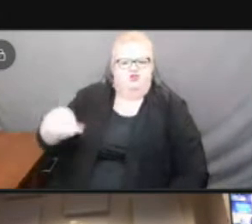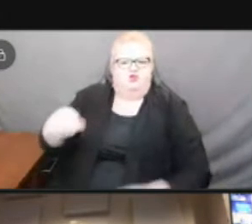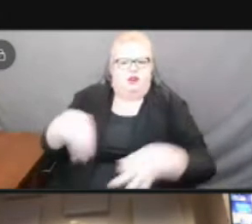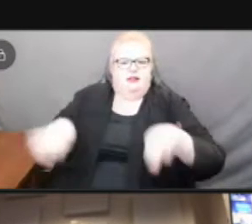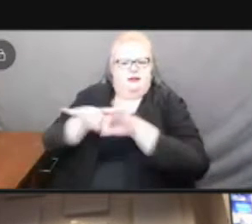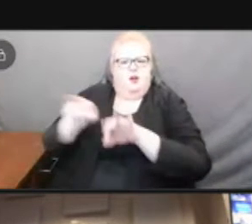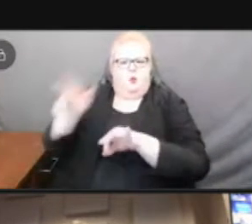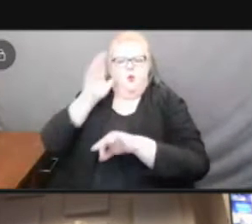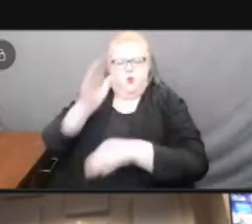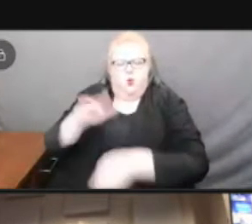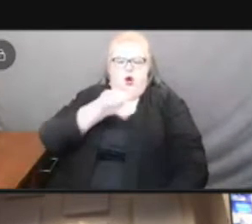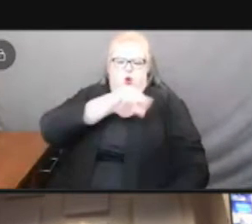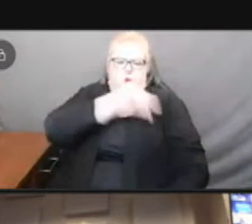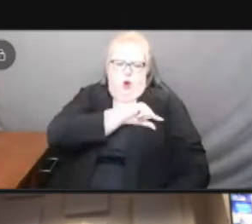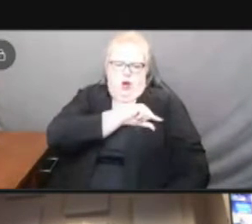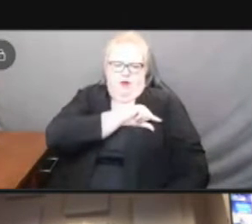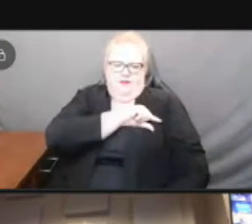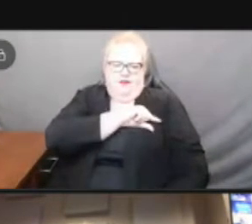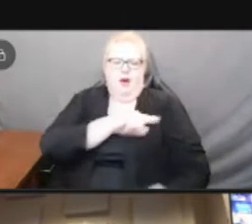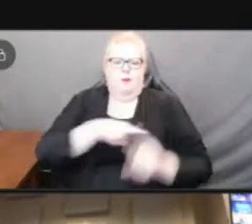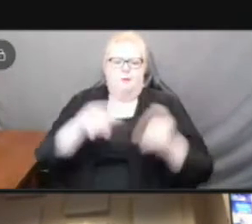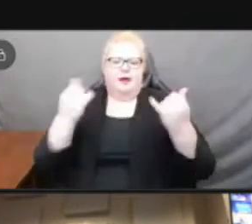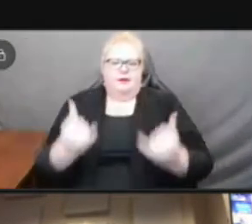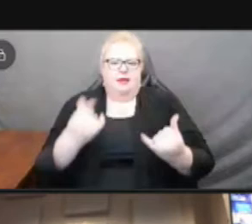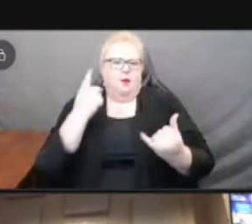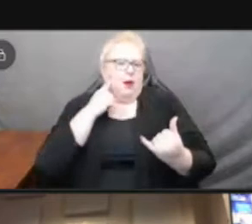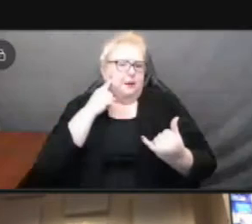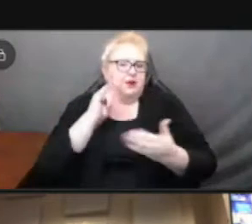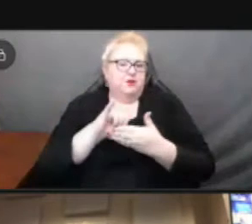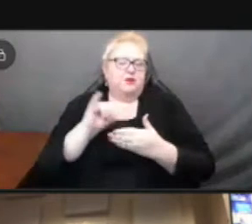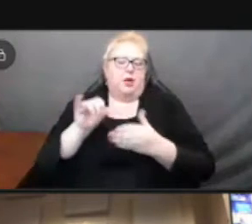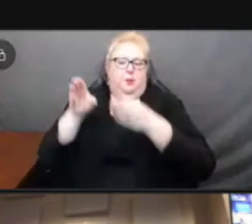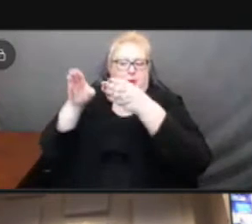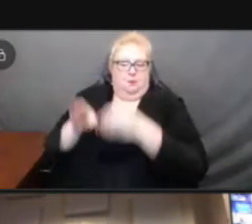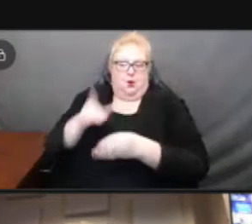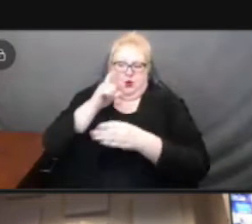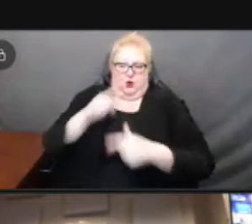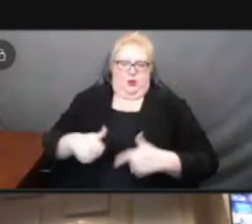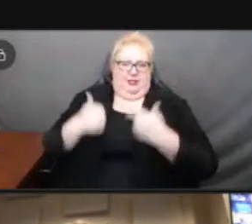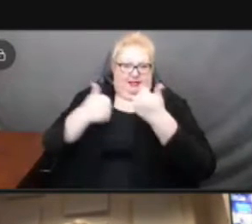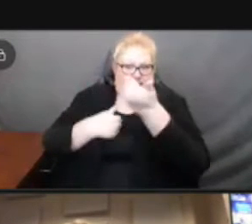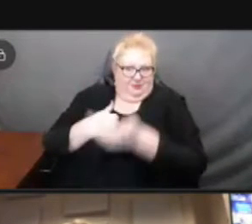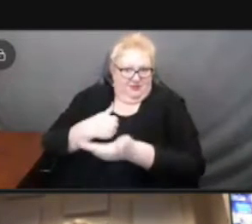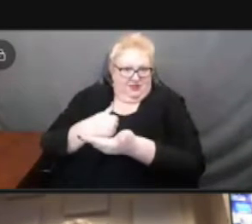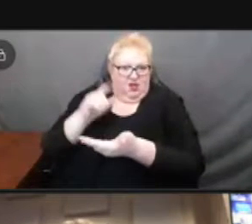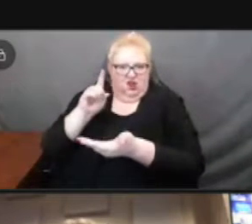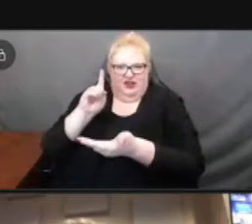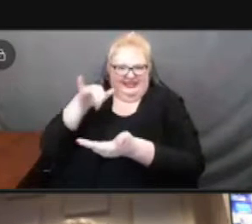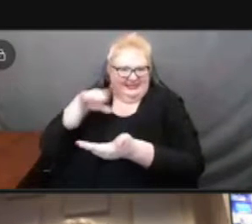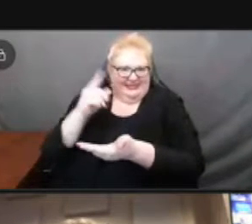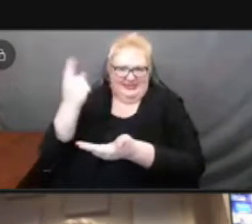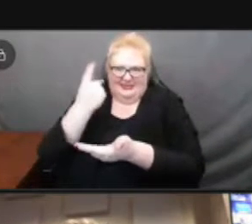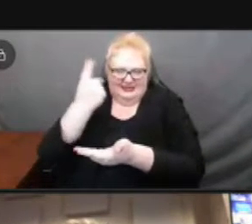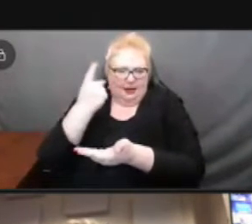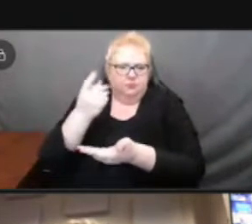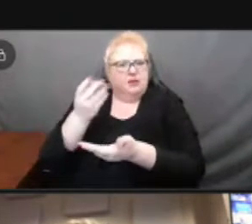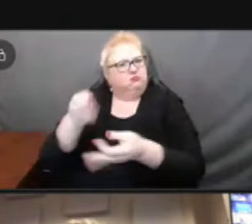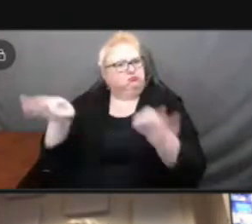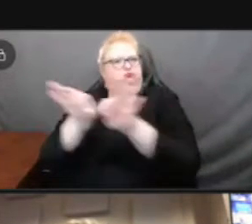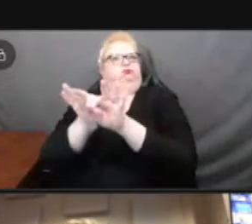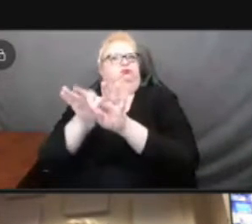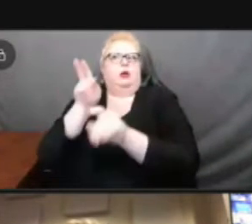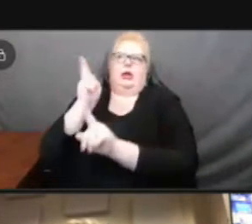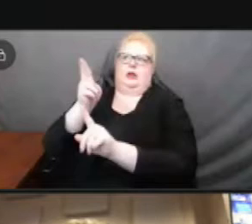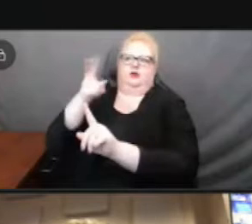qualify. Now I'm hearing that one of the person that lived there did something of a historic nature in our city. I'd just